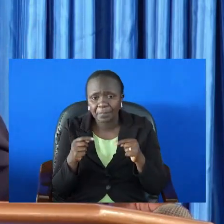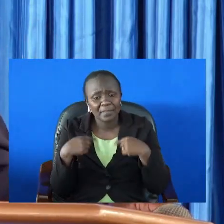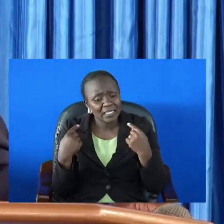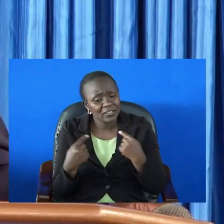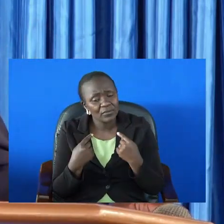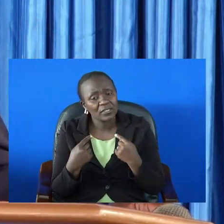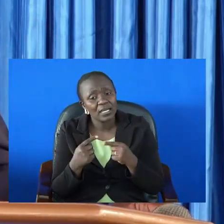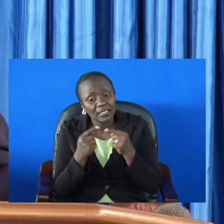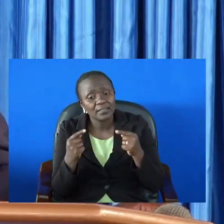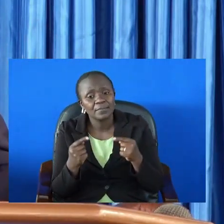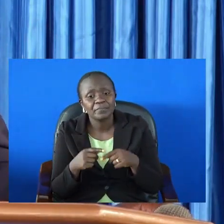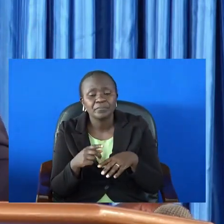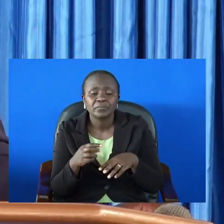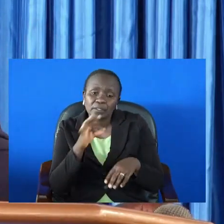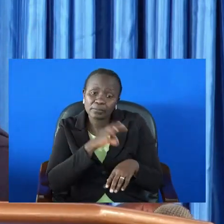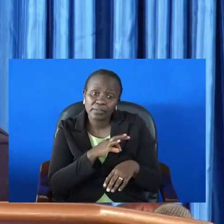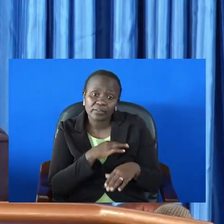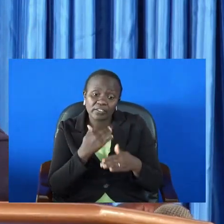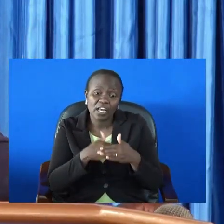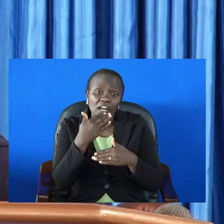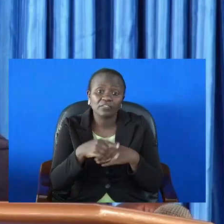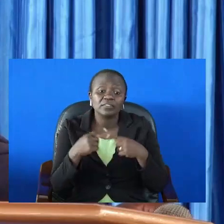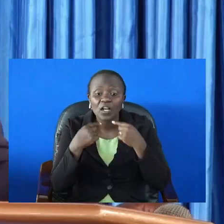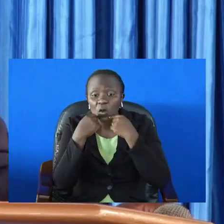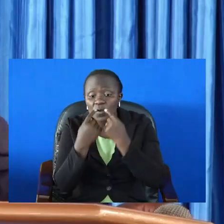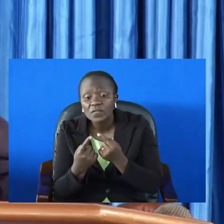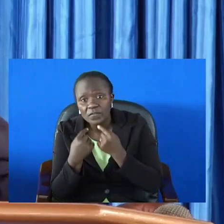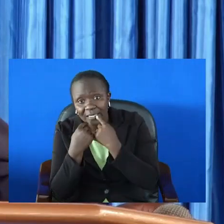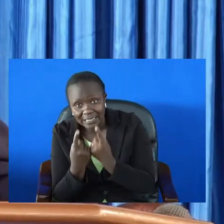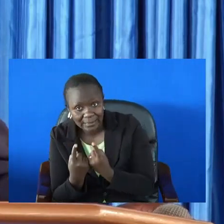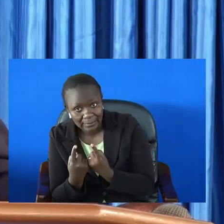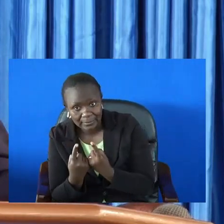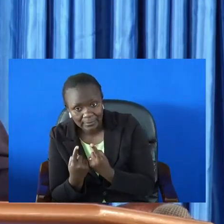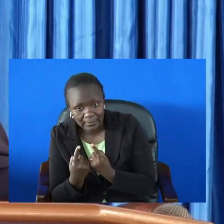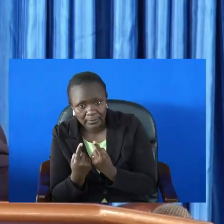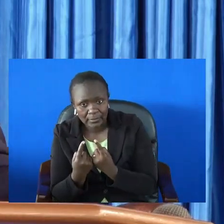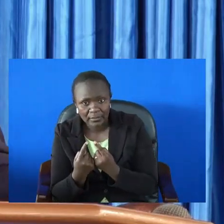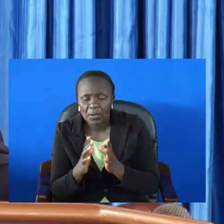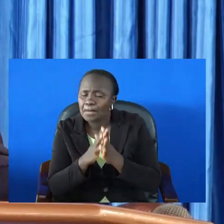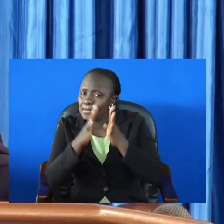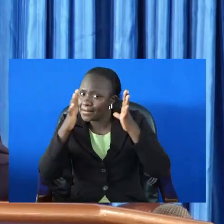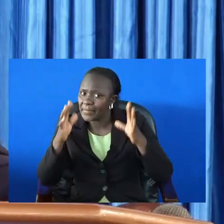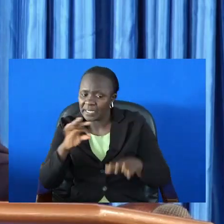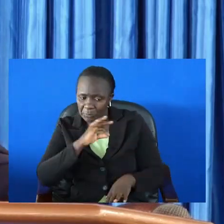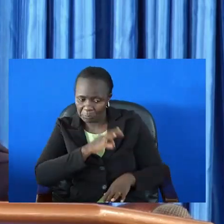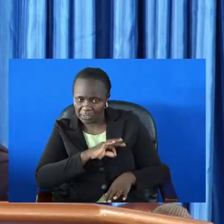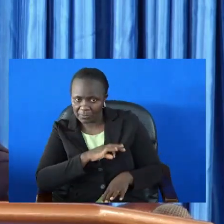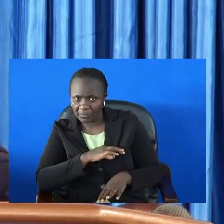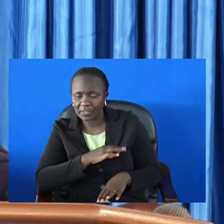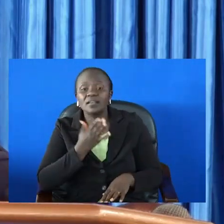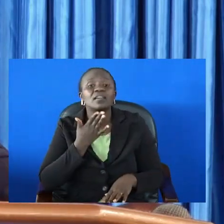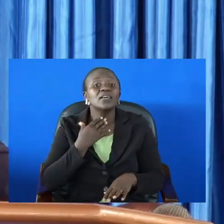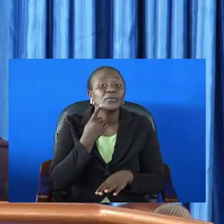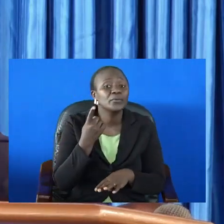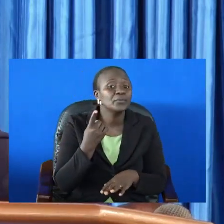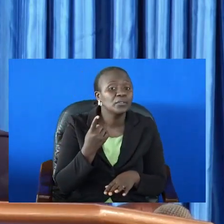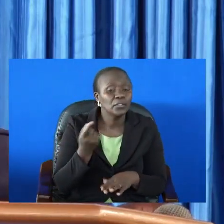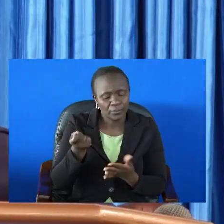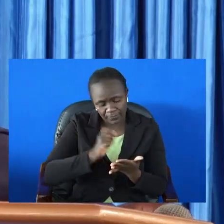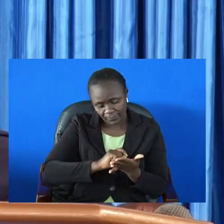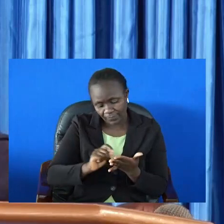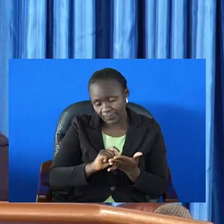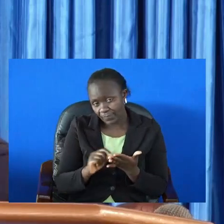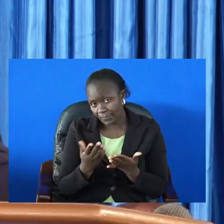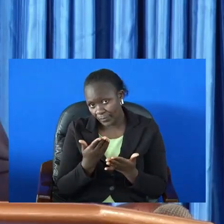the benefits when you repent? When you repent, there are great benefits. And I would like you to get a pen,